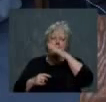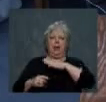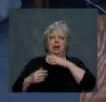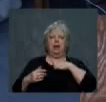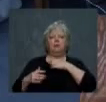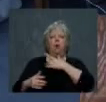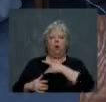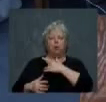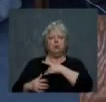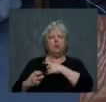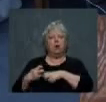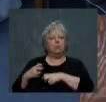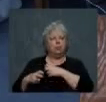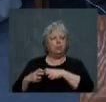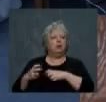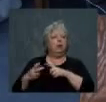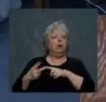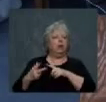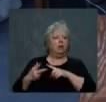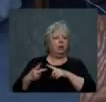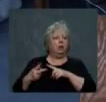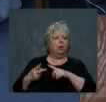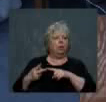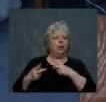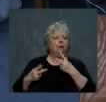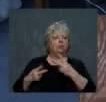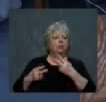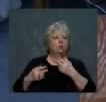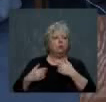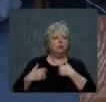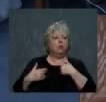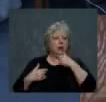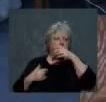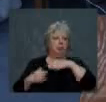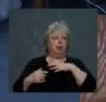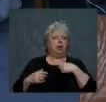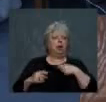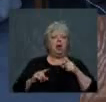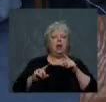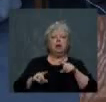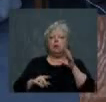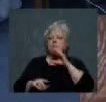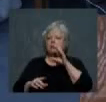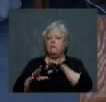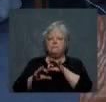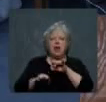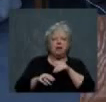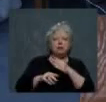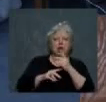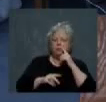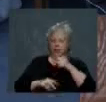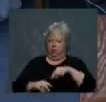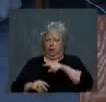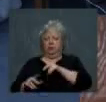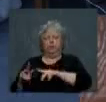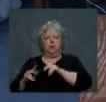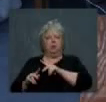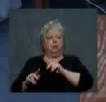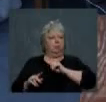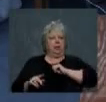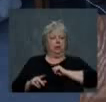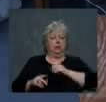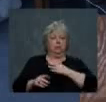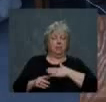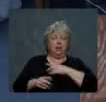there. And we got two young men. I go out here and find these people jobs myself. I spend